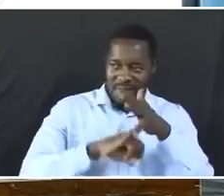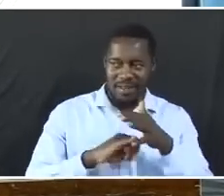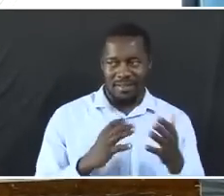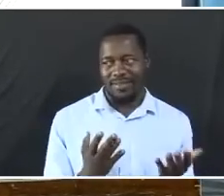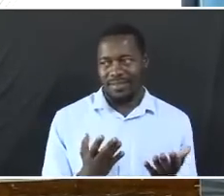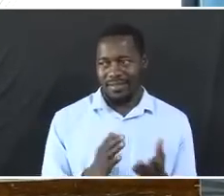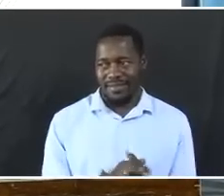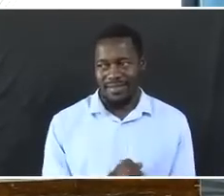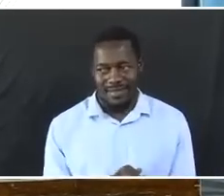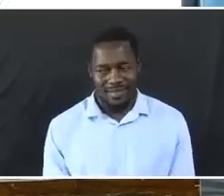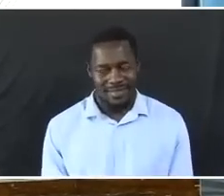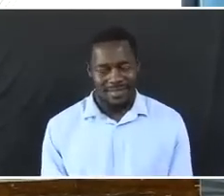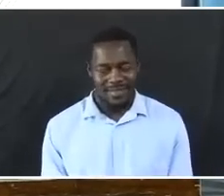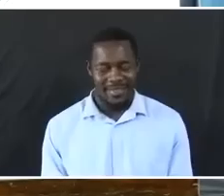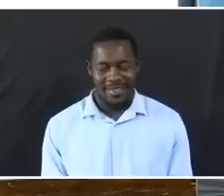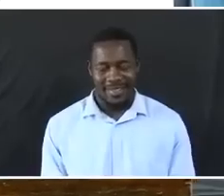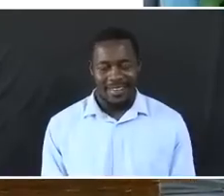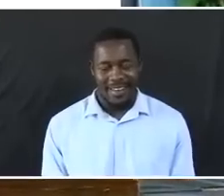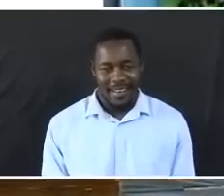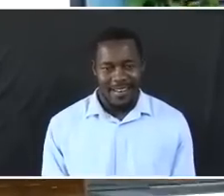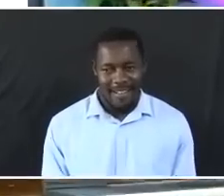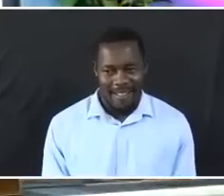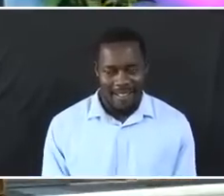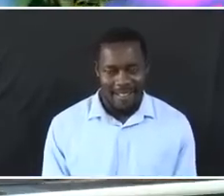I believe, like Ellen White says,